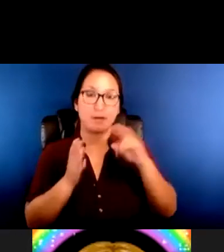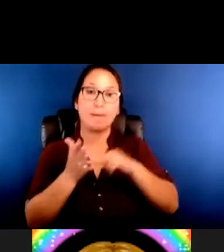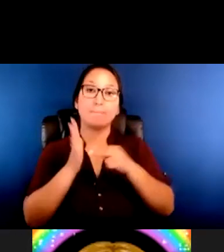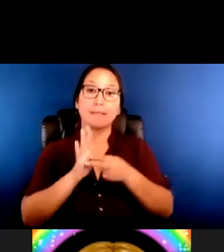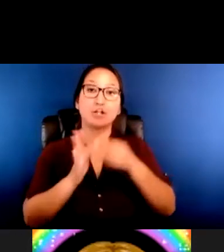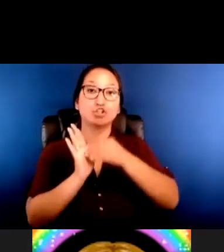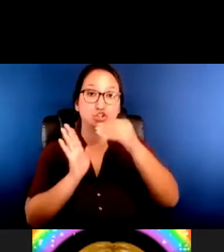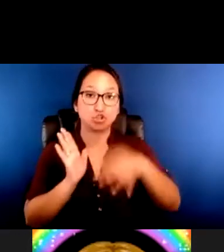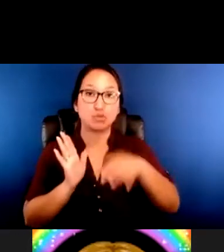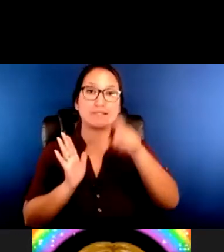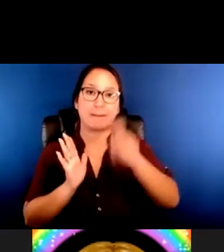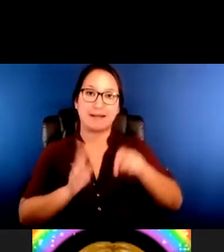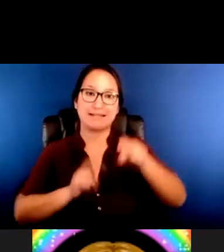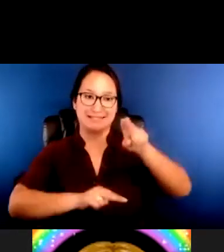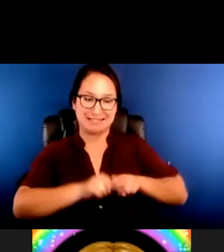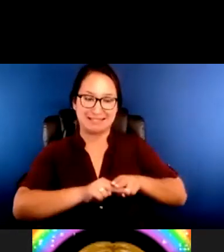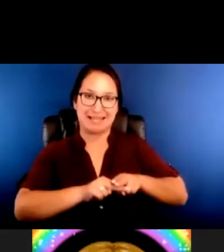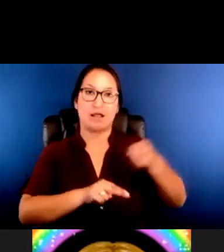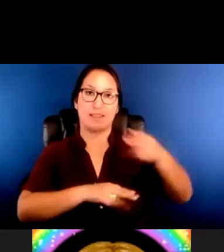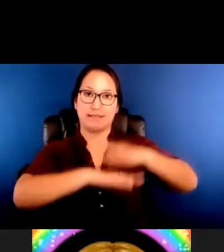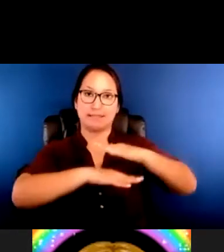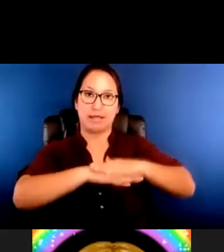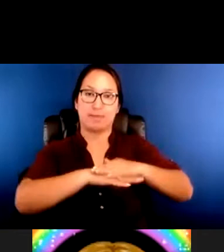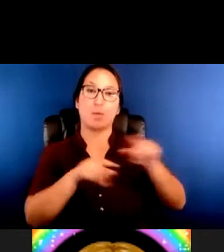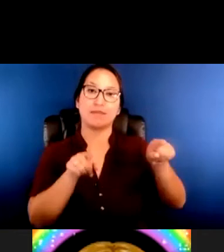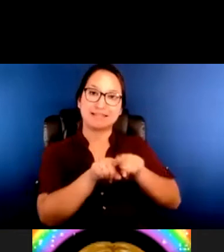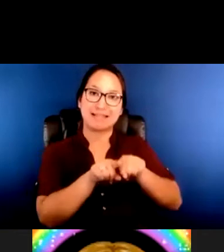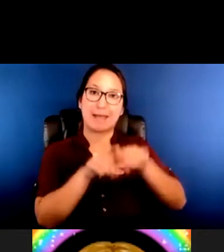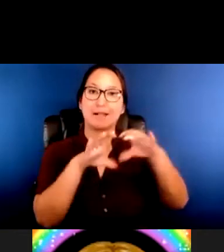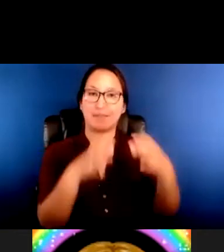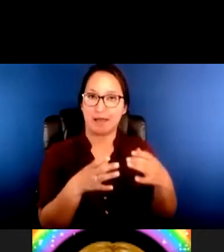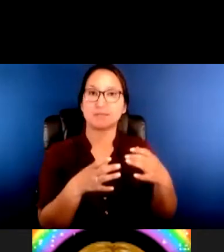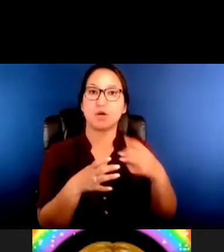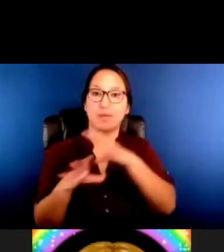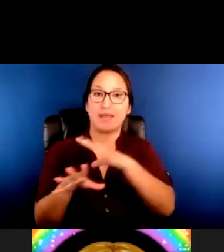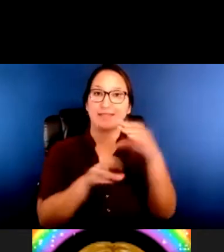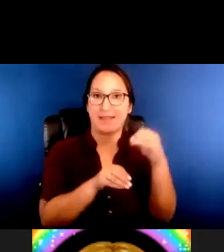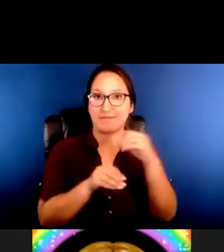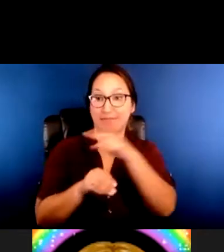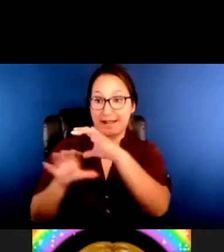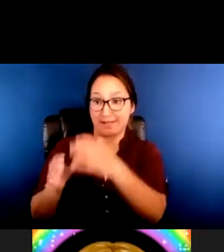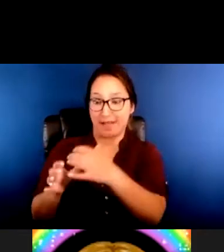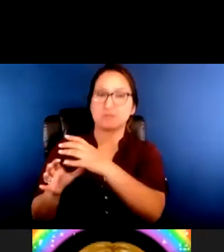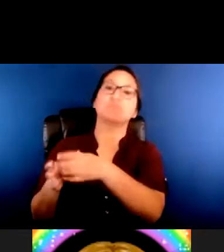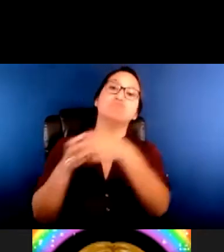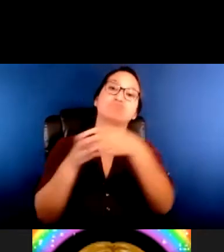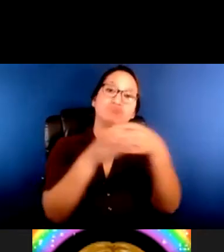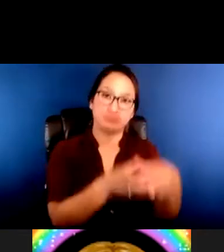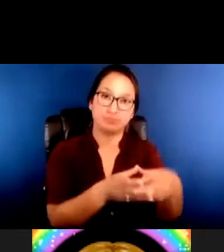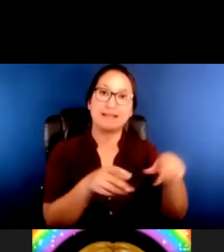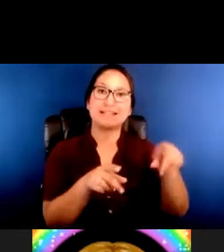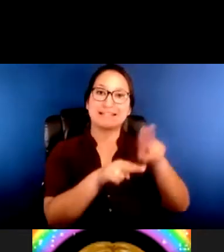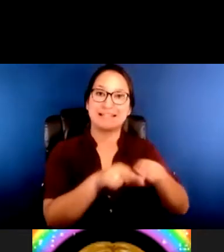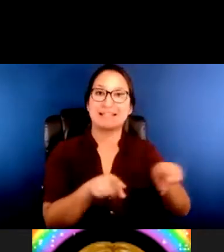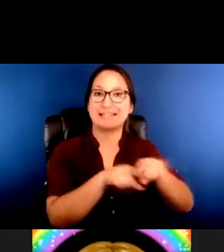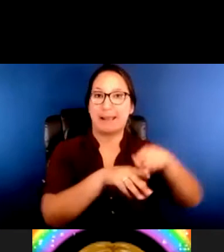class they were in when they went to lunch. You know, the pushback on that from students and parents and from us as administrators and teachers was this,